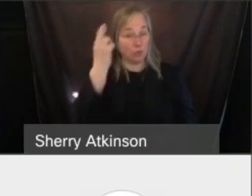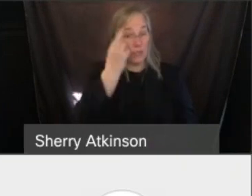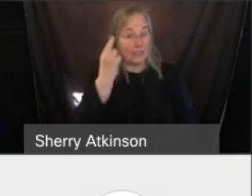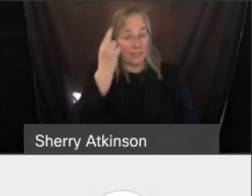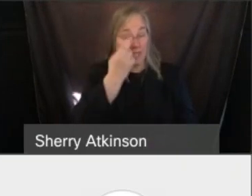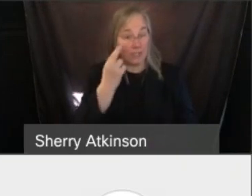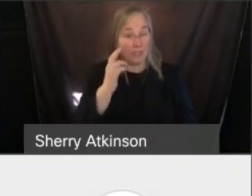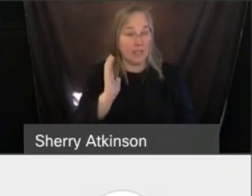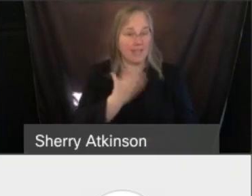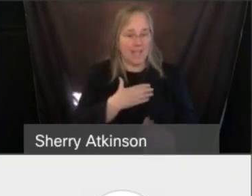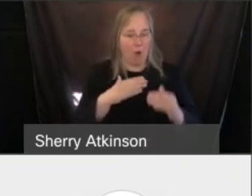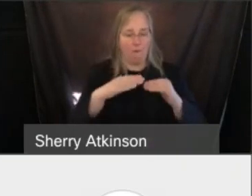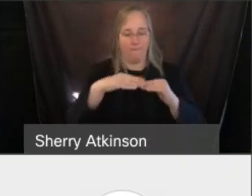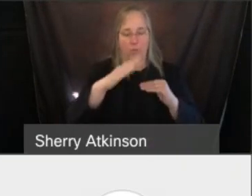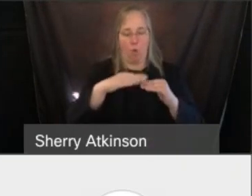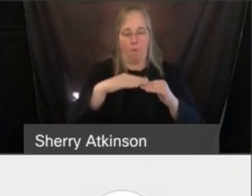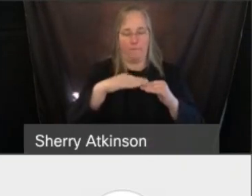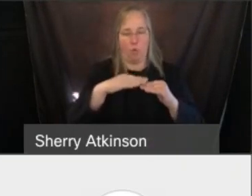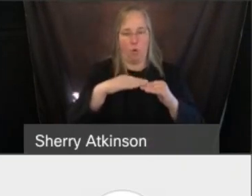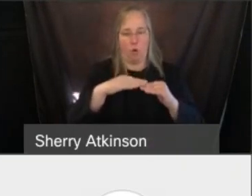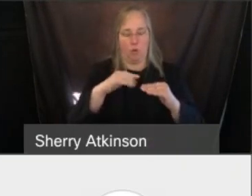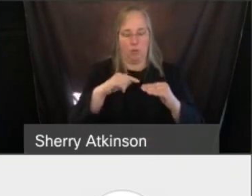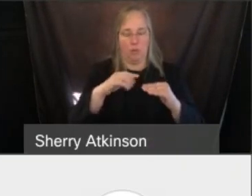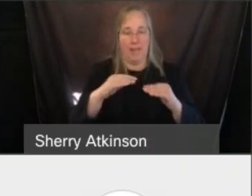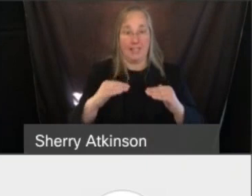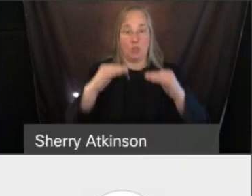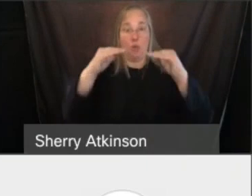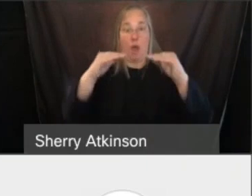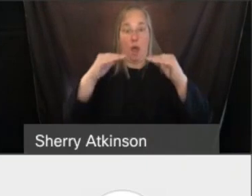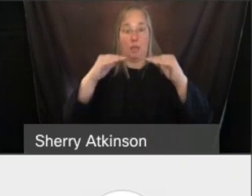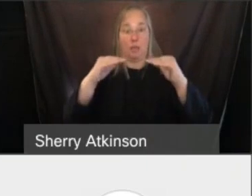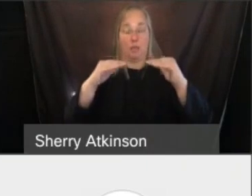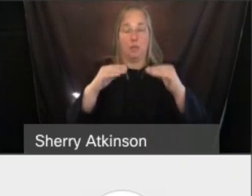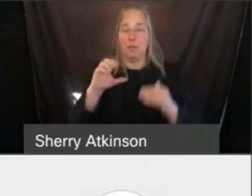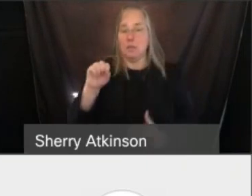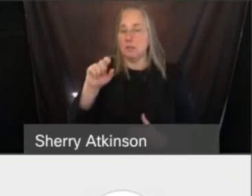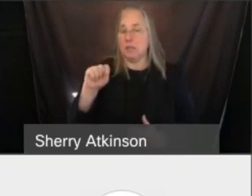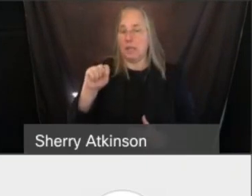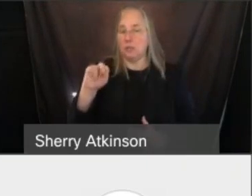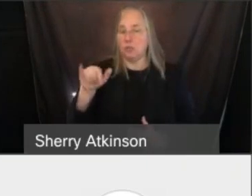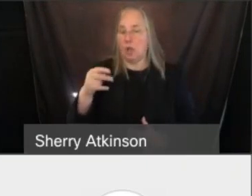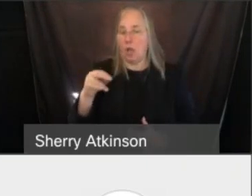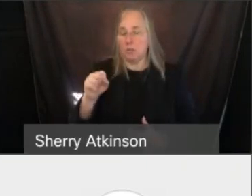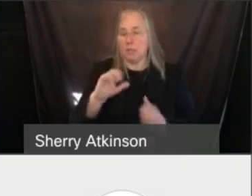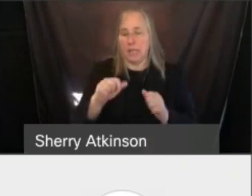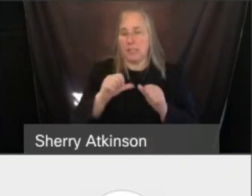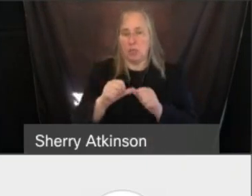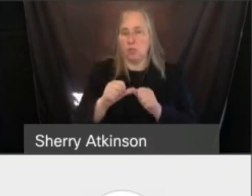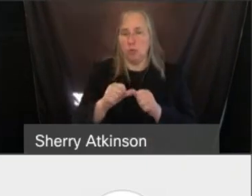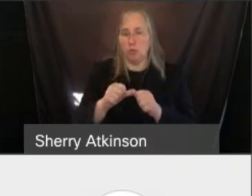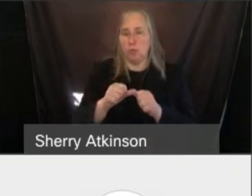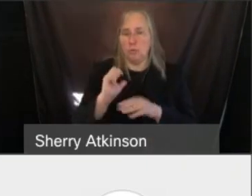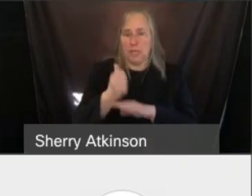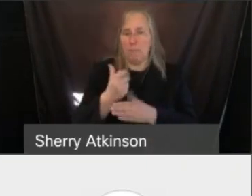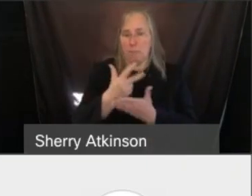floor too high? I mean, St. John's could continue to park beyond that ratio regardless of what the.